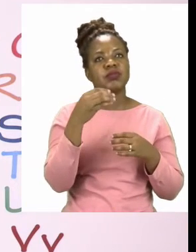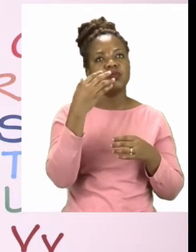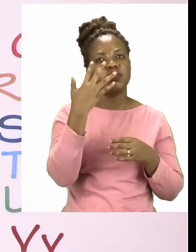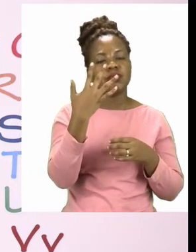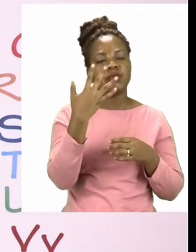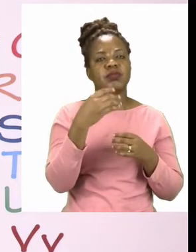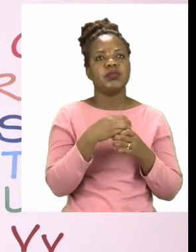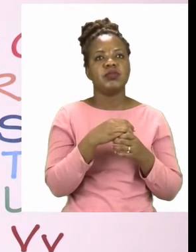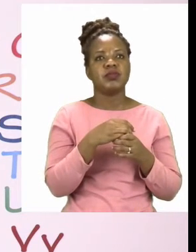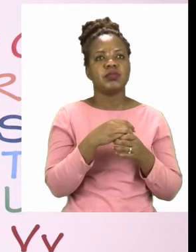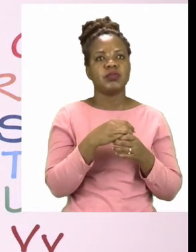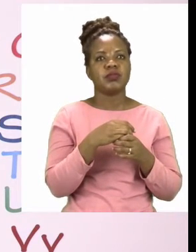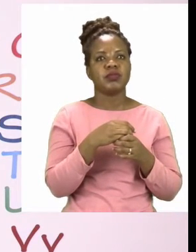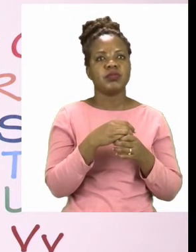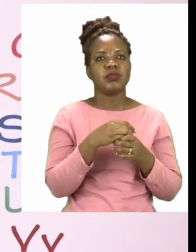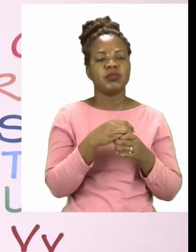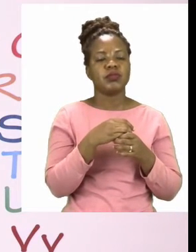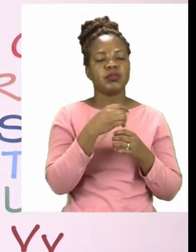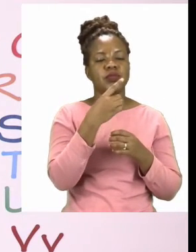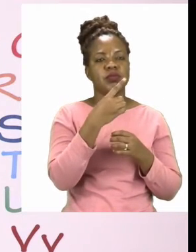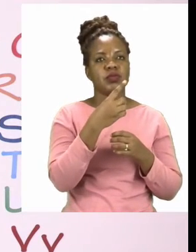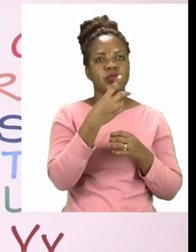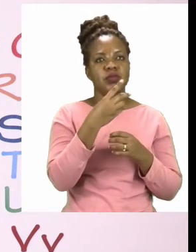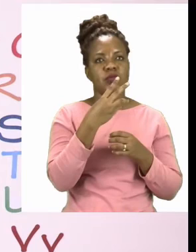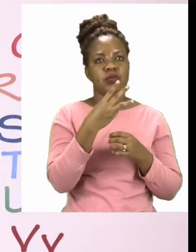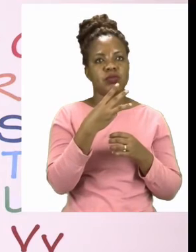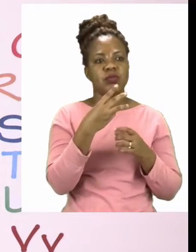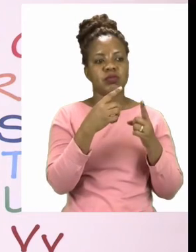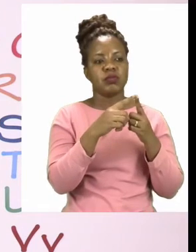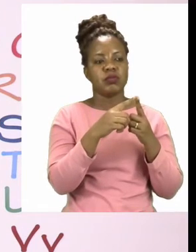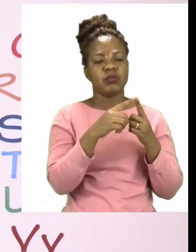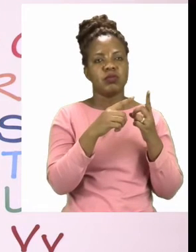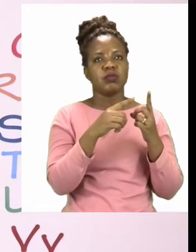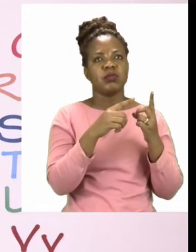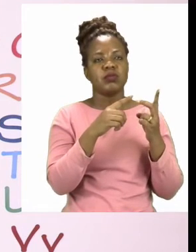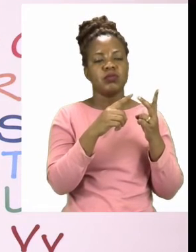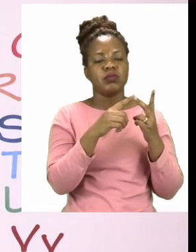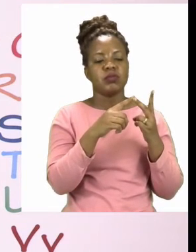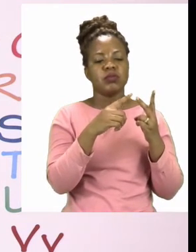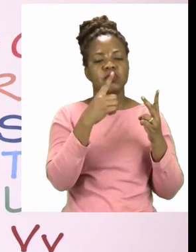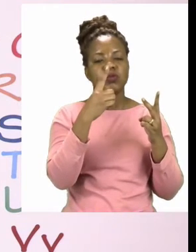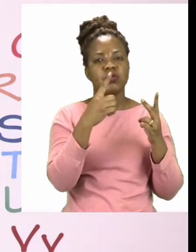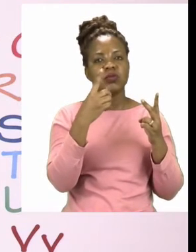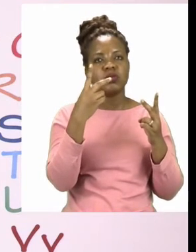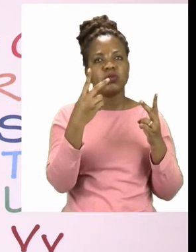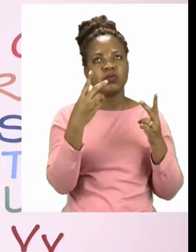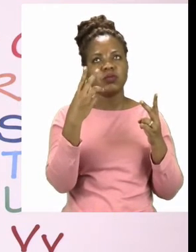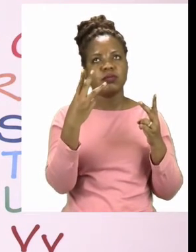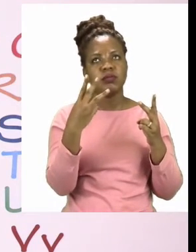1, 2, 3. Another set, 1,